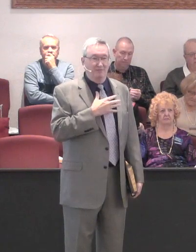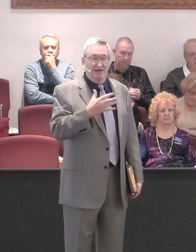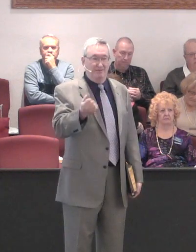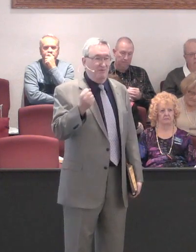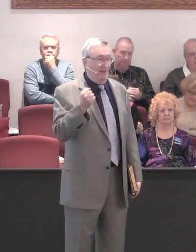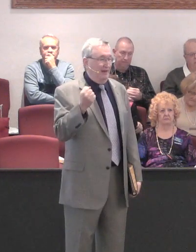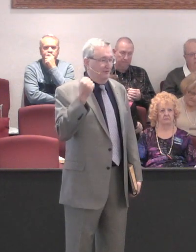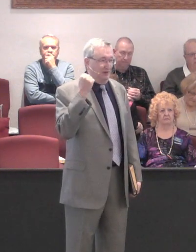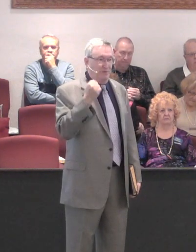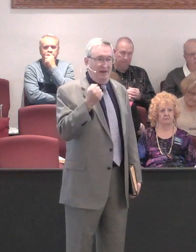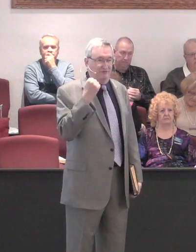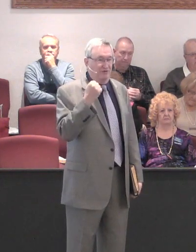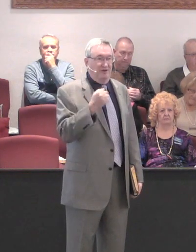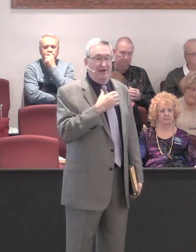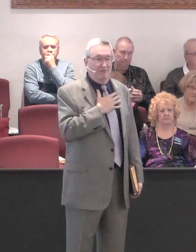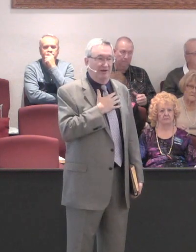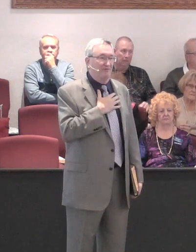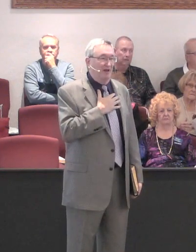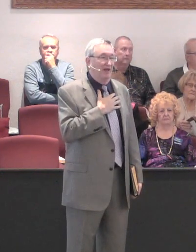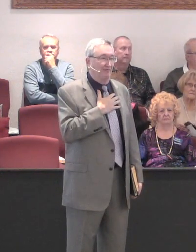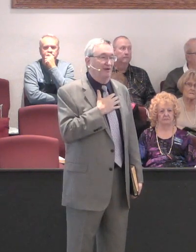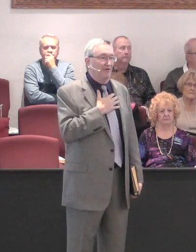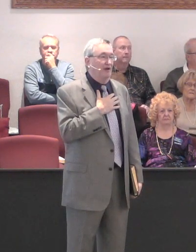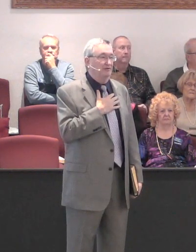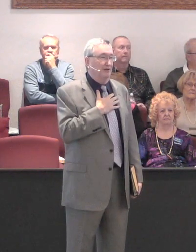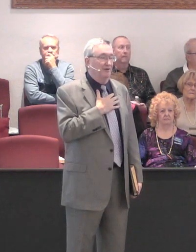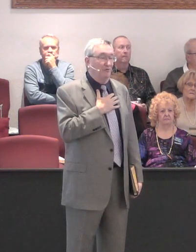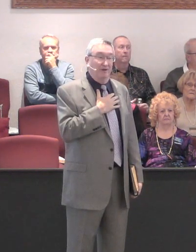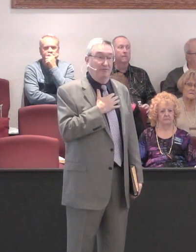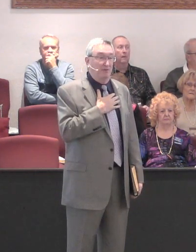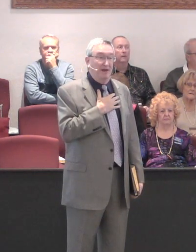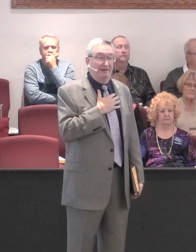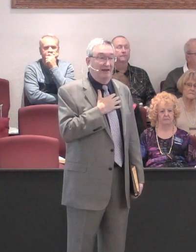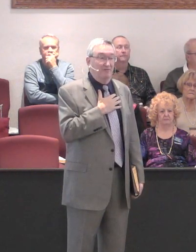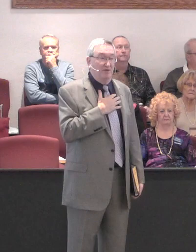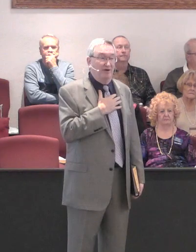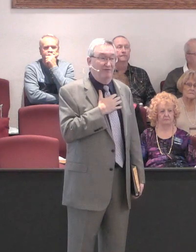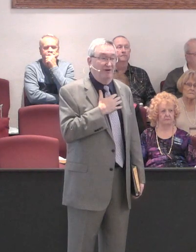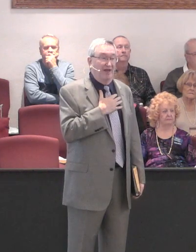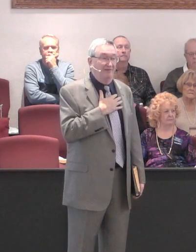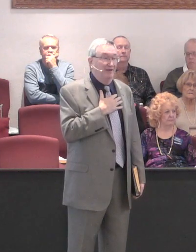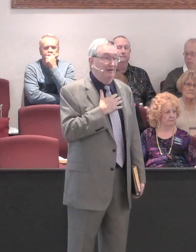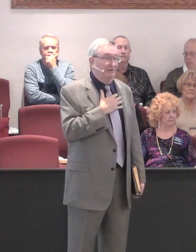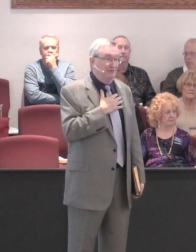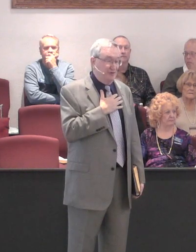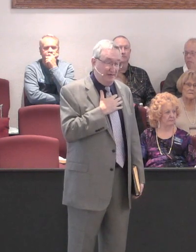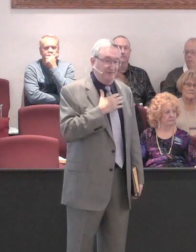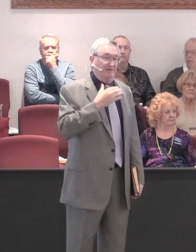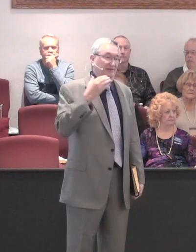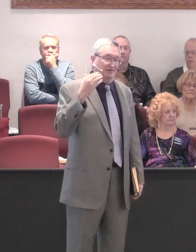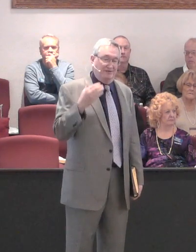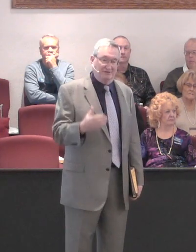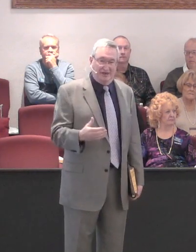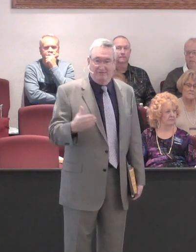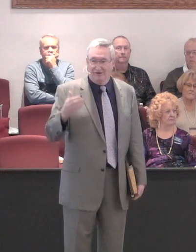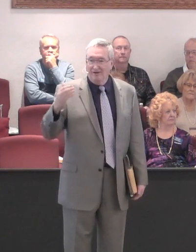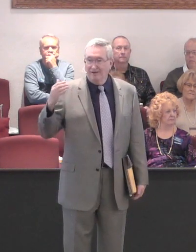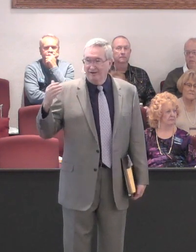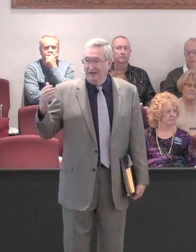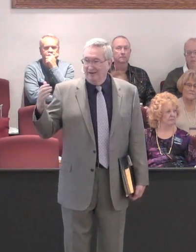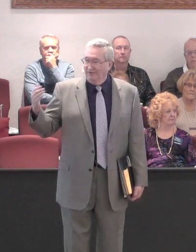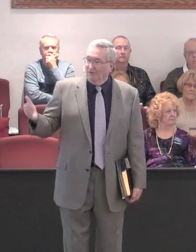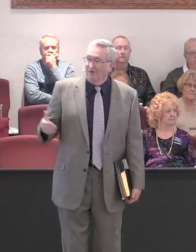Just come, take me by the hand, say, Pastor, today I want to give my life to Christ. We'll help you make that commitment of your life to Jesus as the